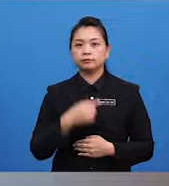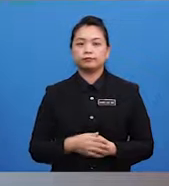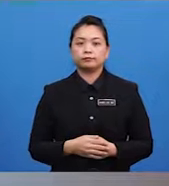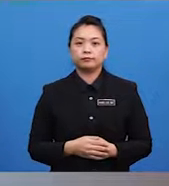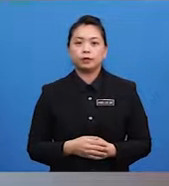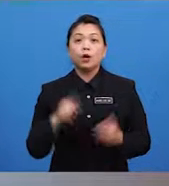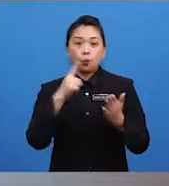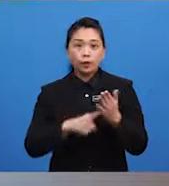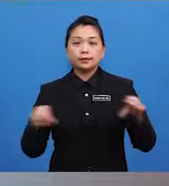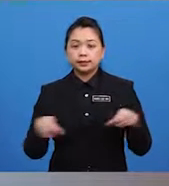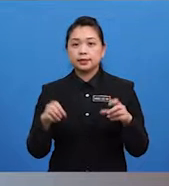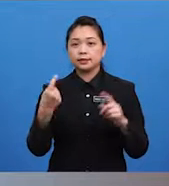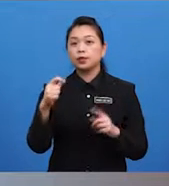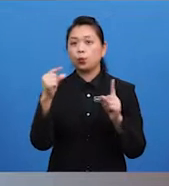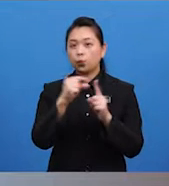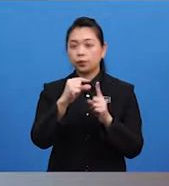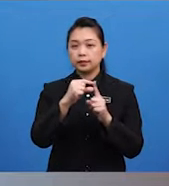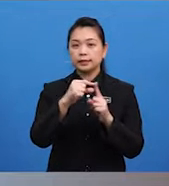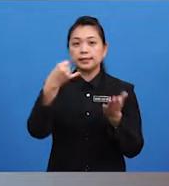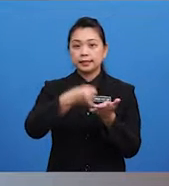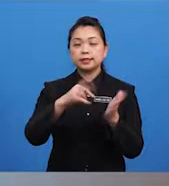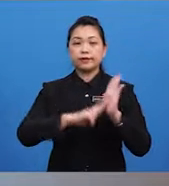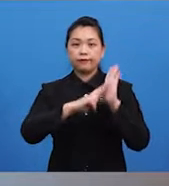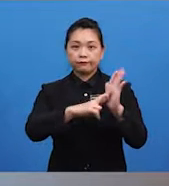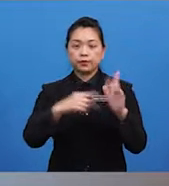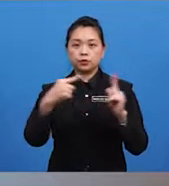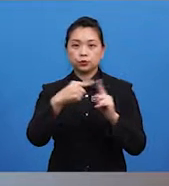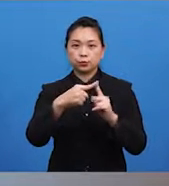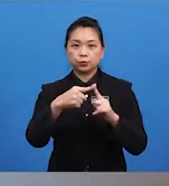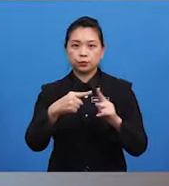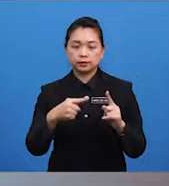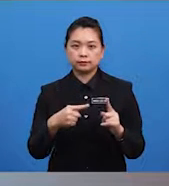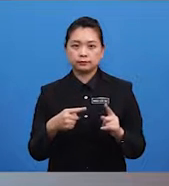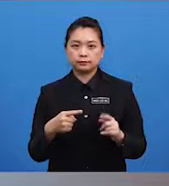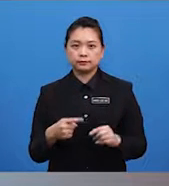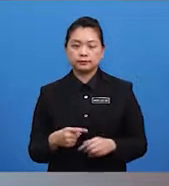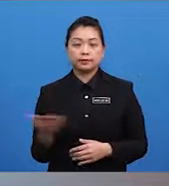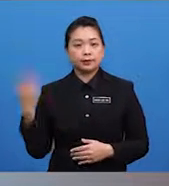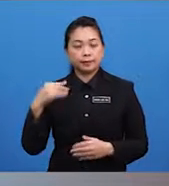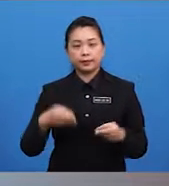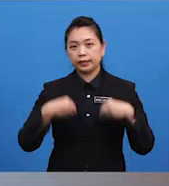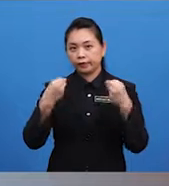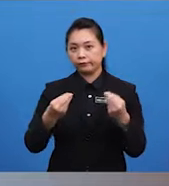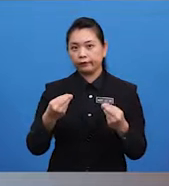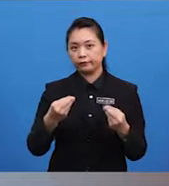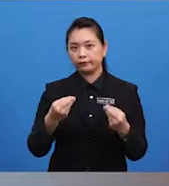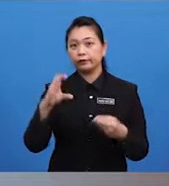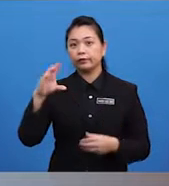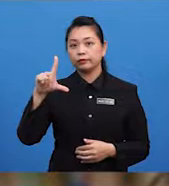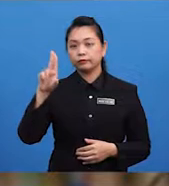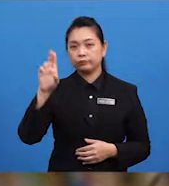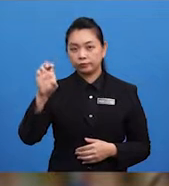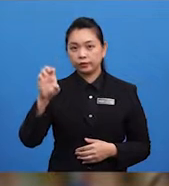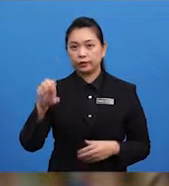Question: what does the word it in the joke refer to? Let me give you a clue. You